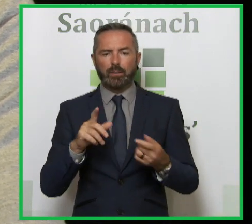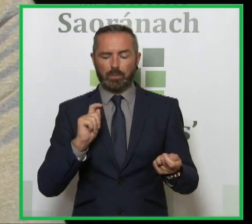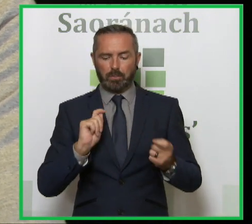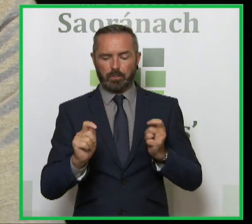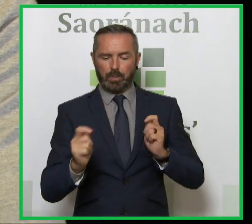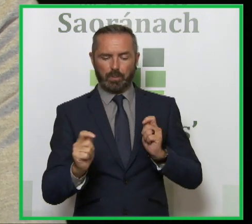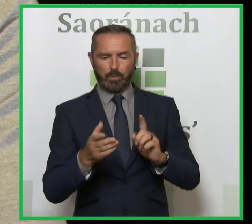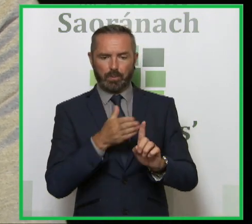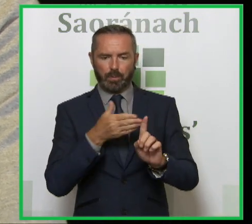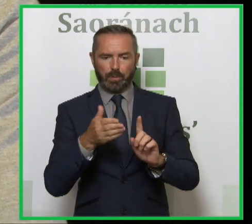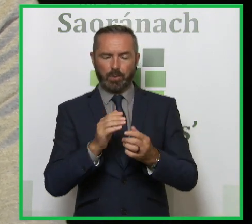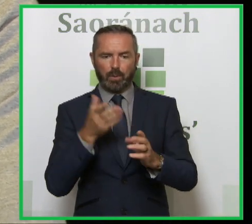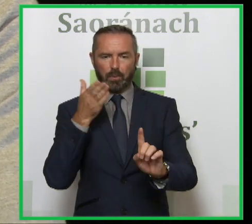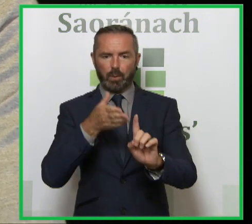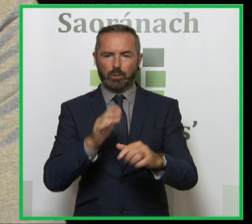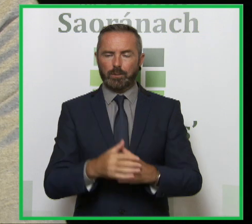approach.